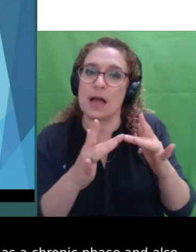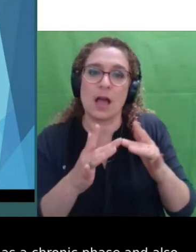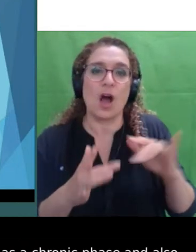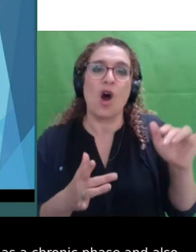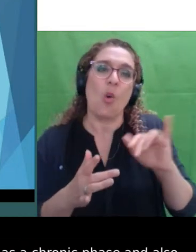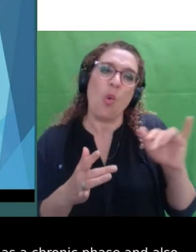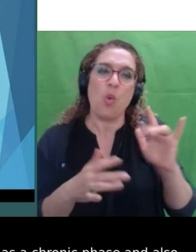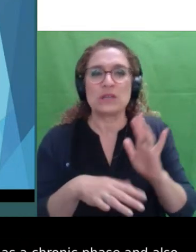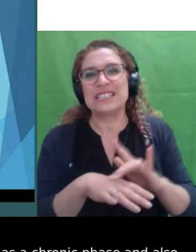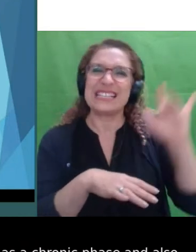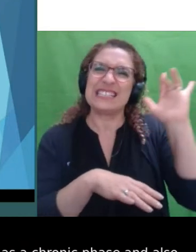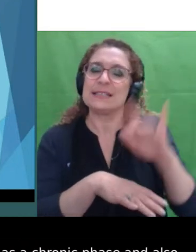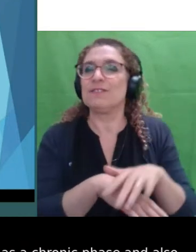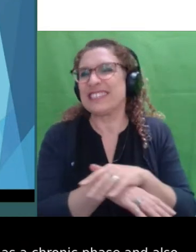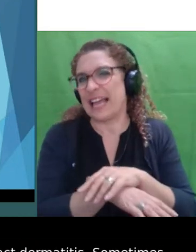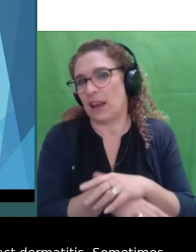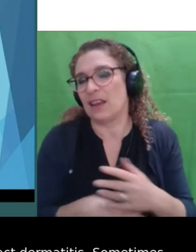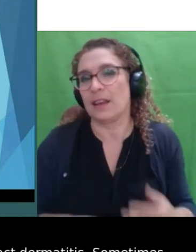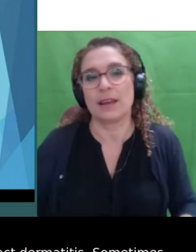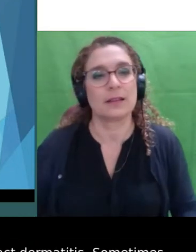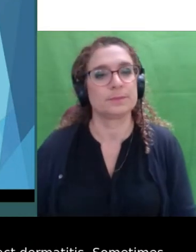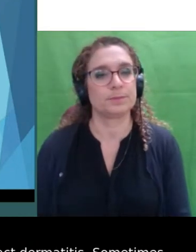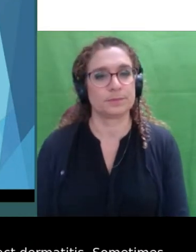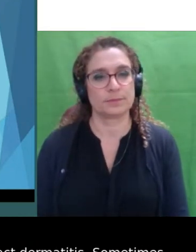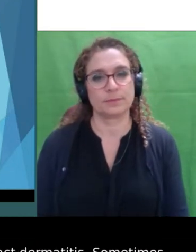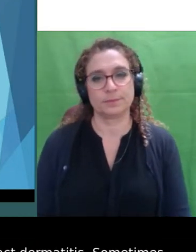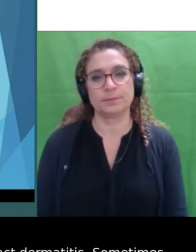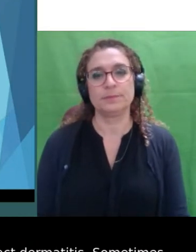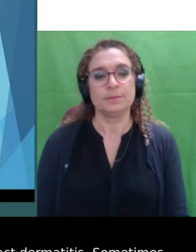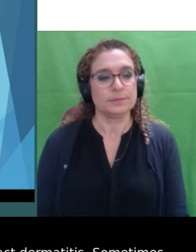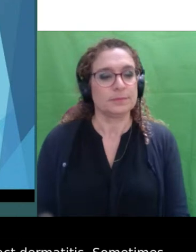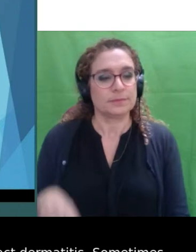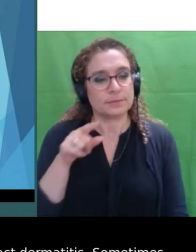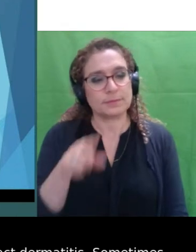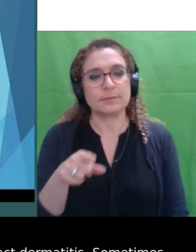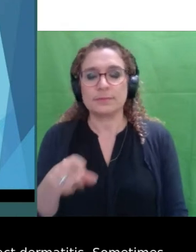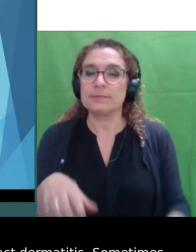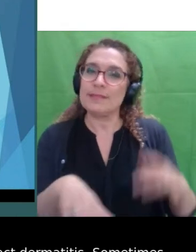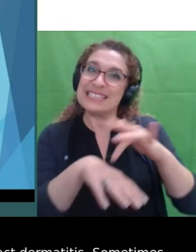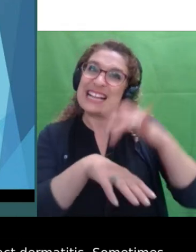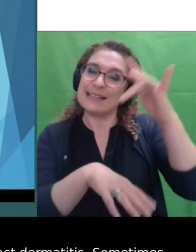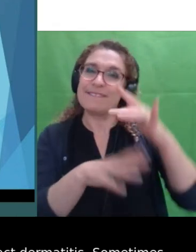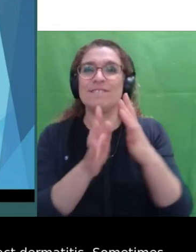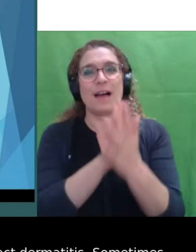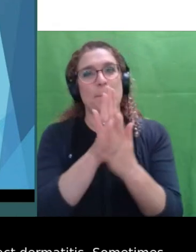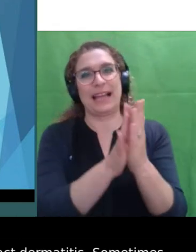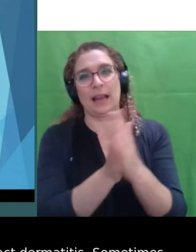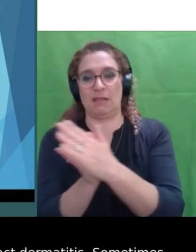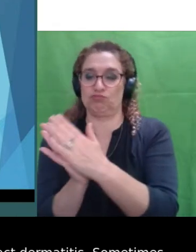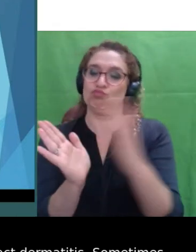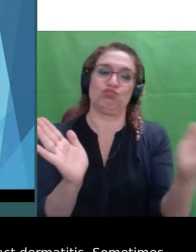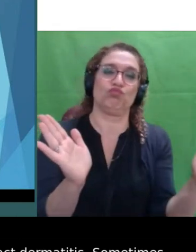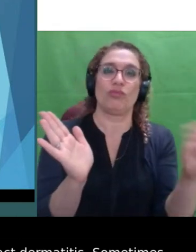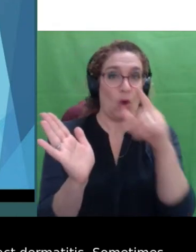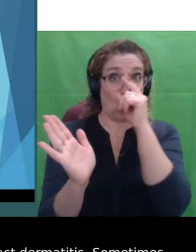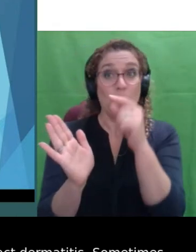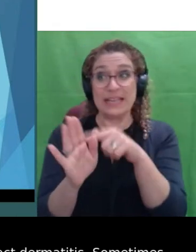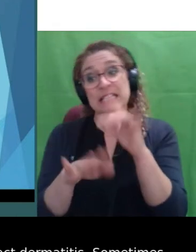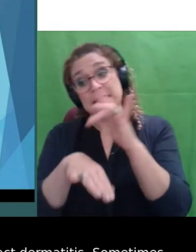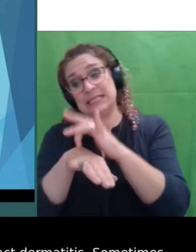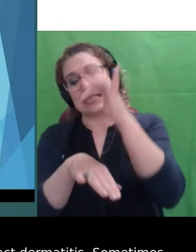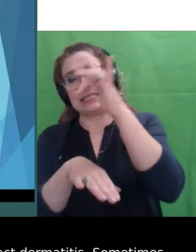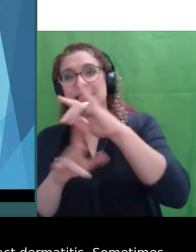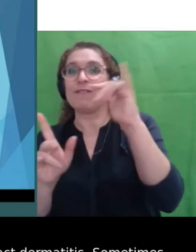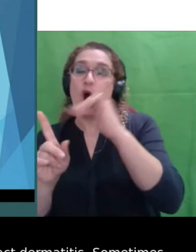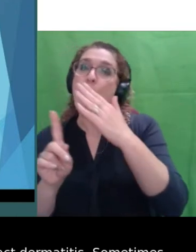skin sensitive skin obviously has a spectrum from skin that's simply sensitive to people who have contact